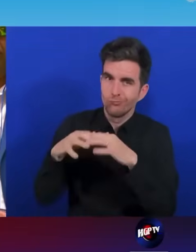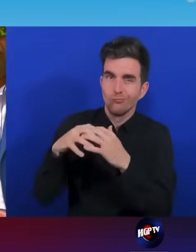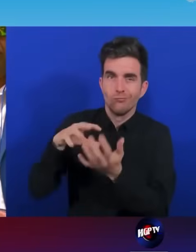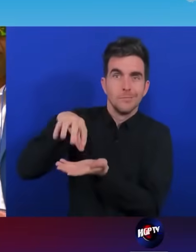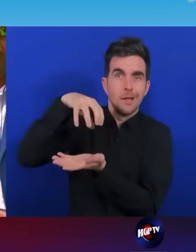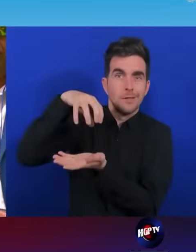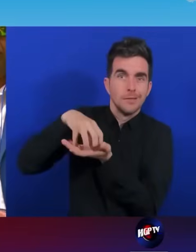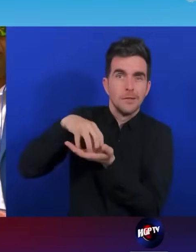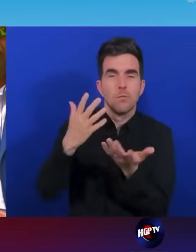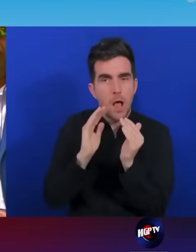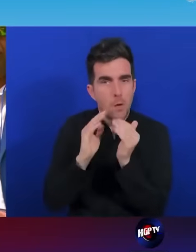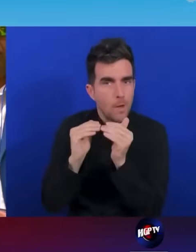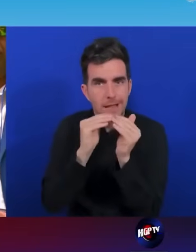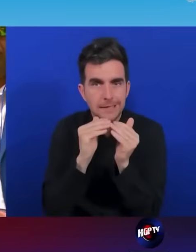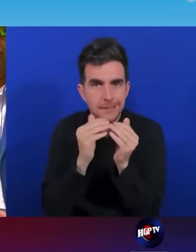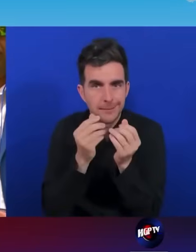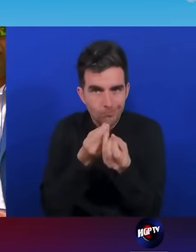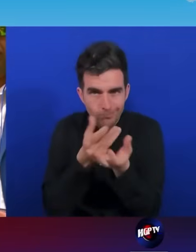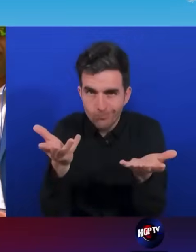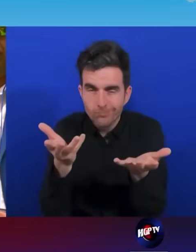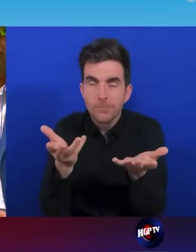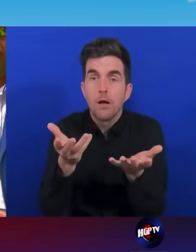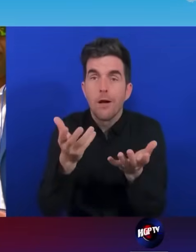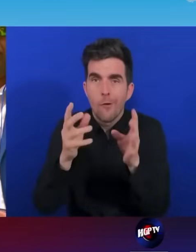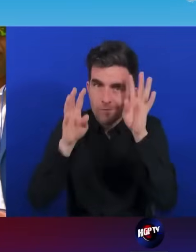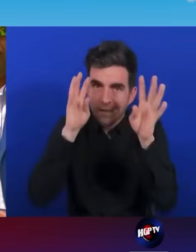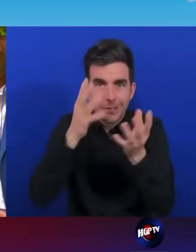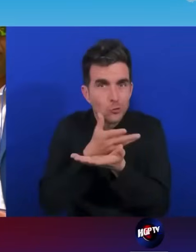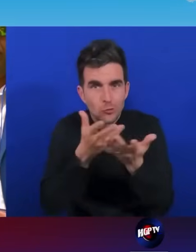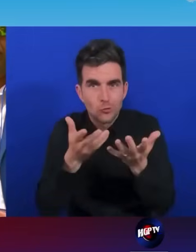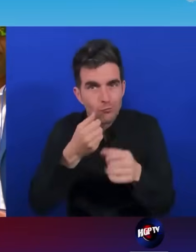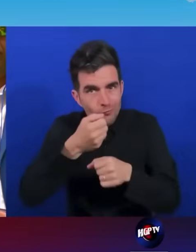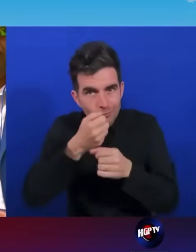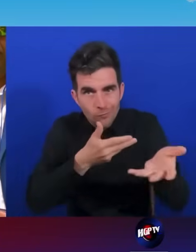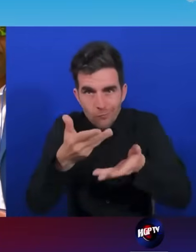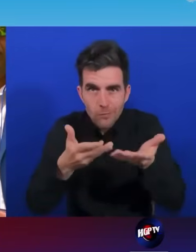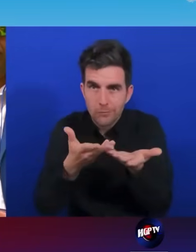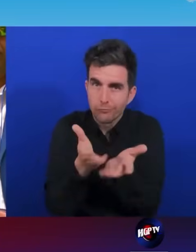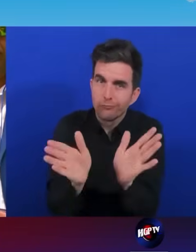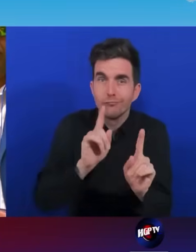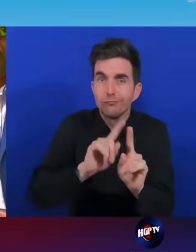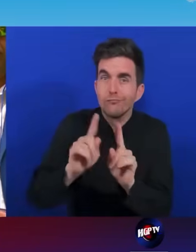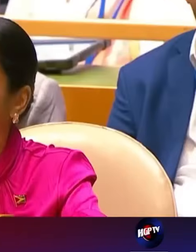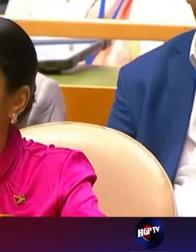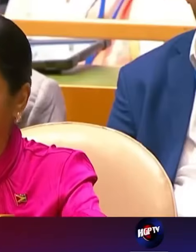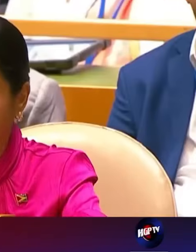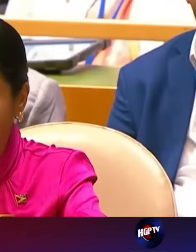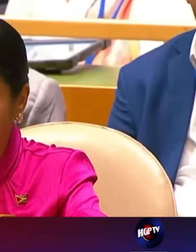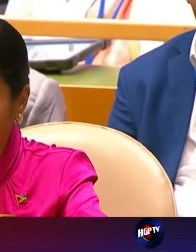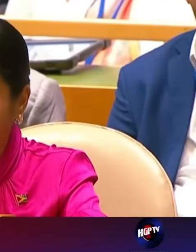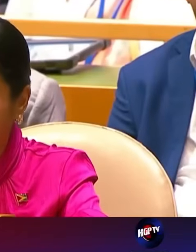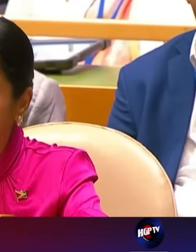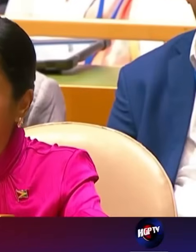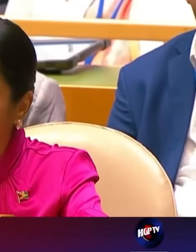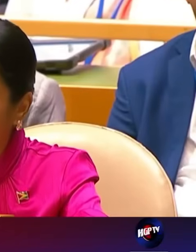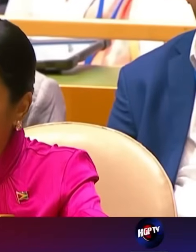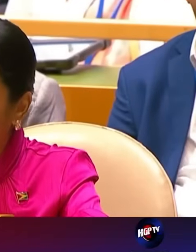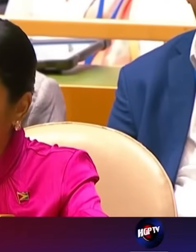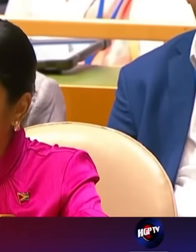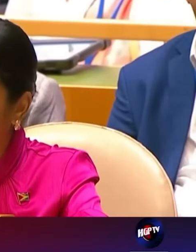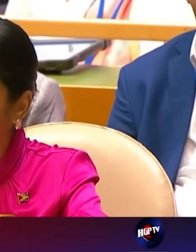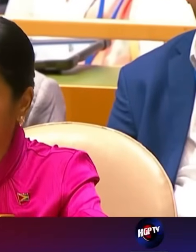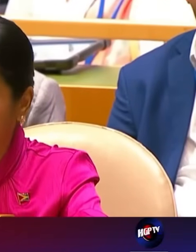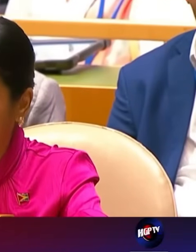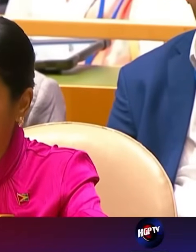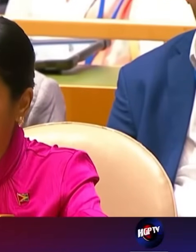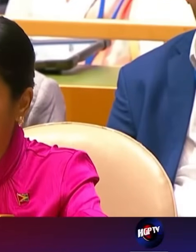persons with disabilities and provide technical, vocational, and business development training. The First Lady also